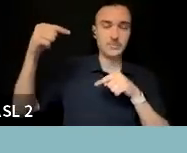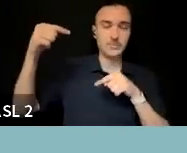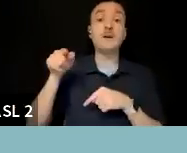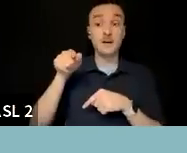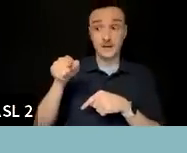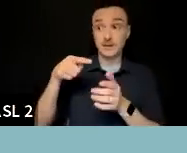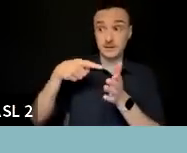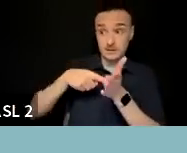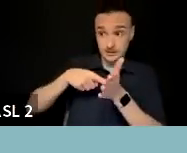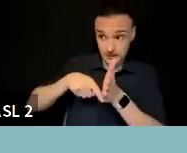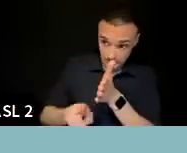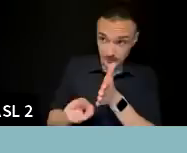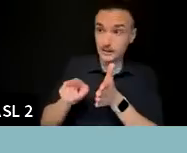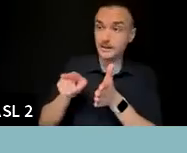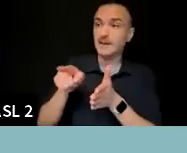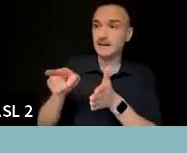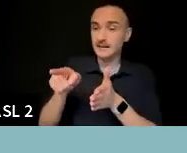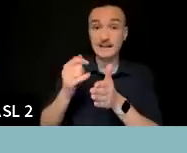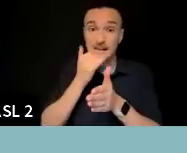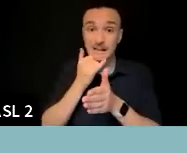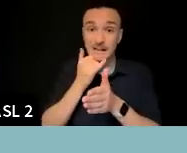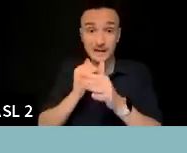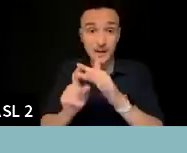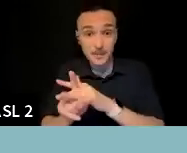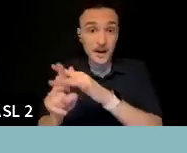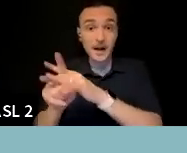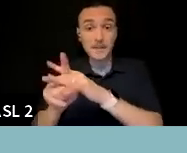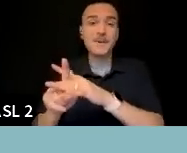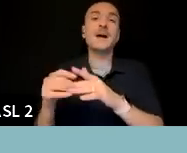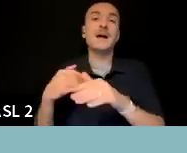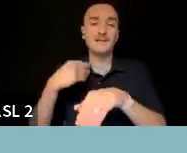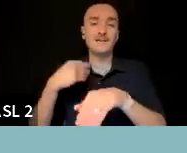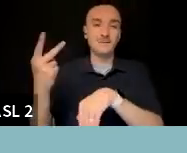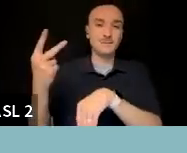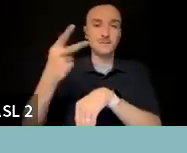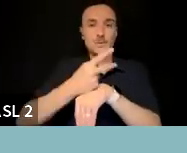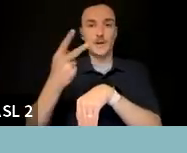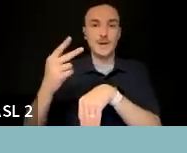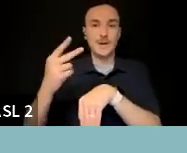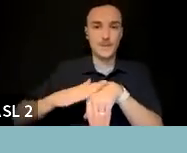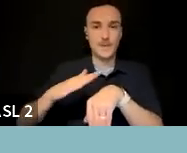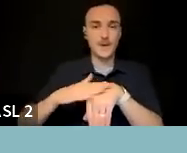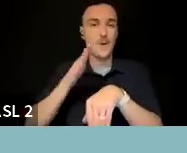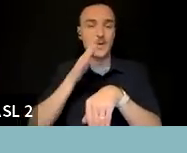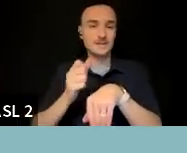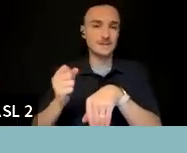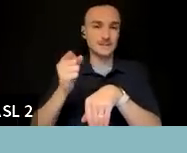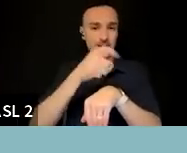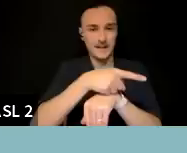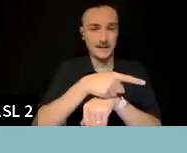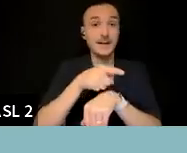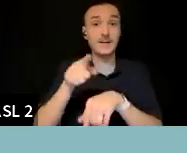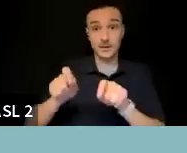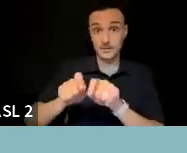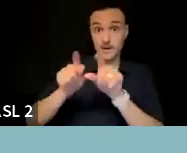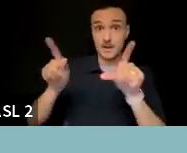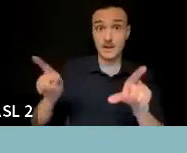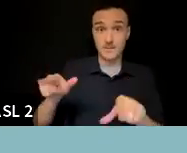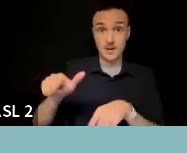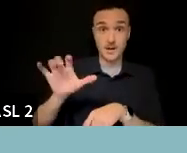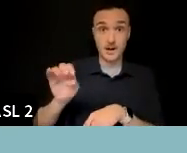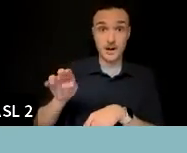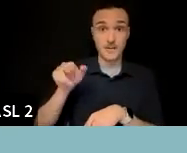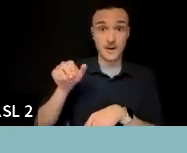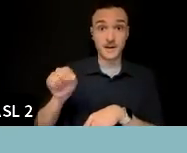2 days following the submission. And viewing that e-application in ERA Commons is the best way to verify NIH received